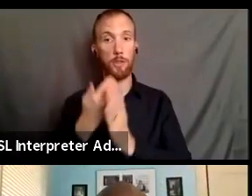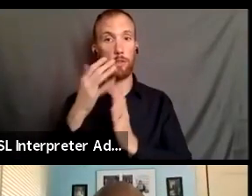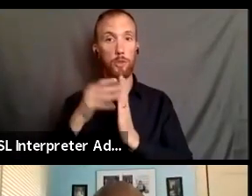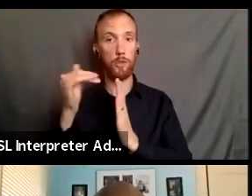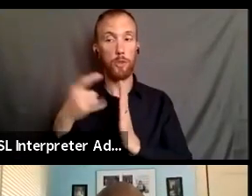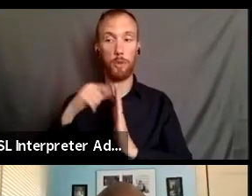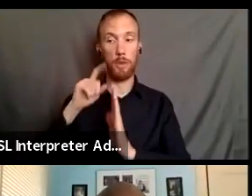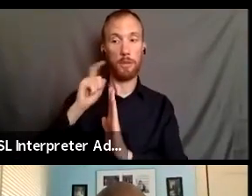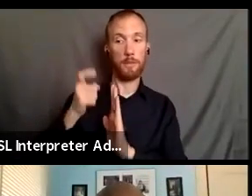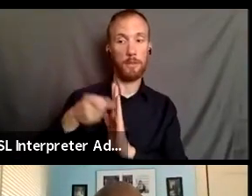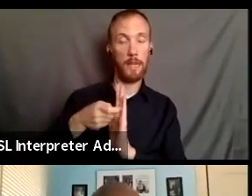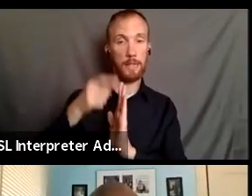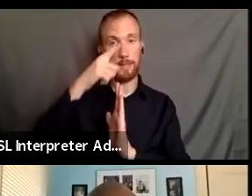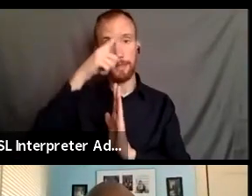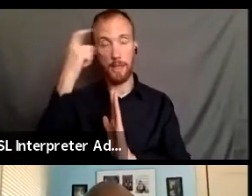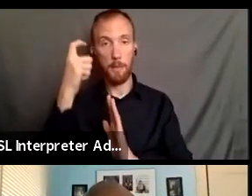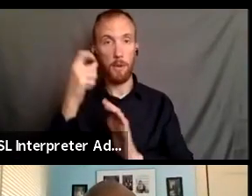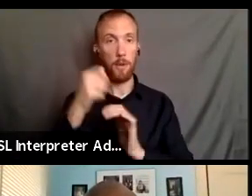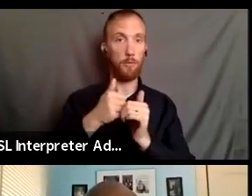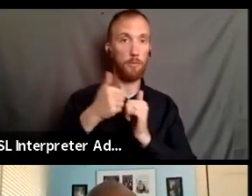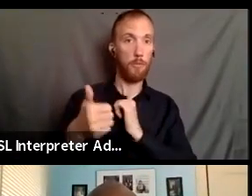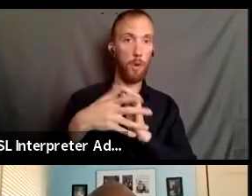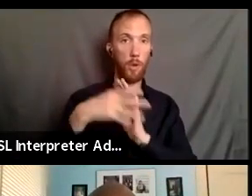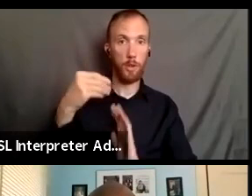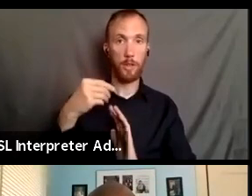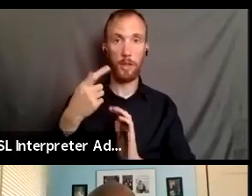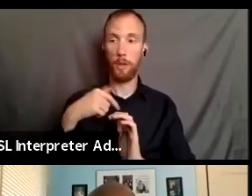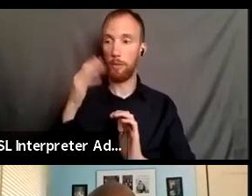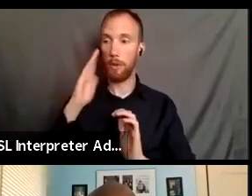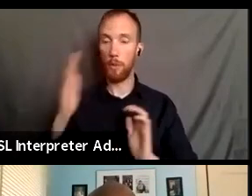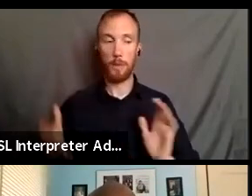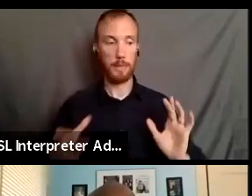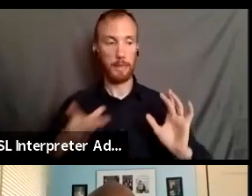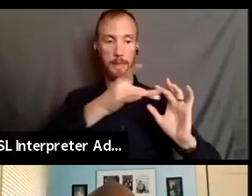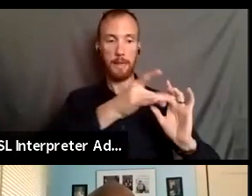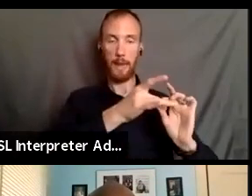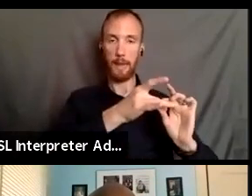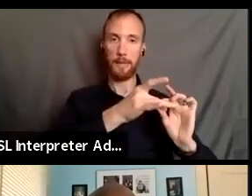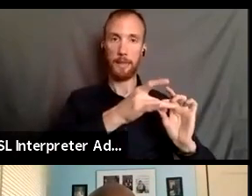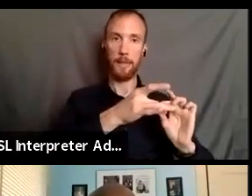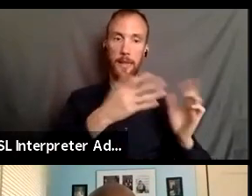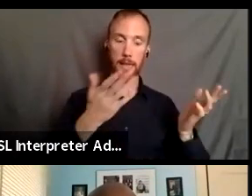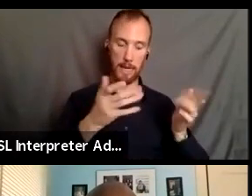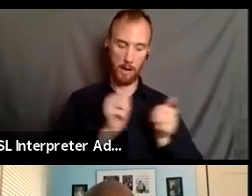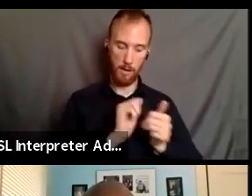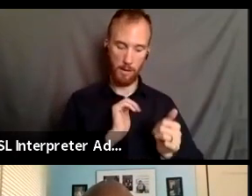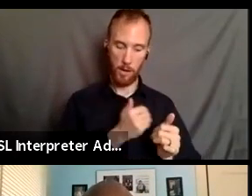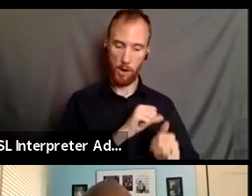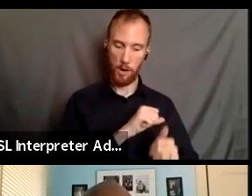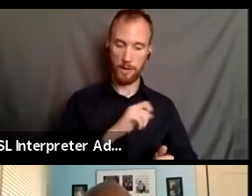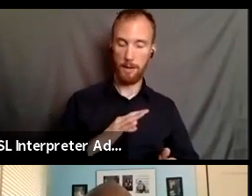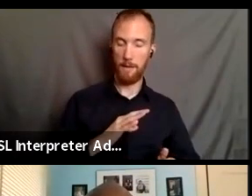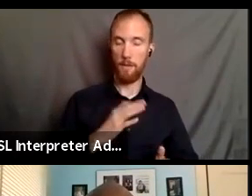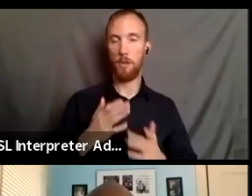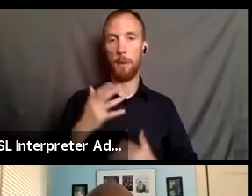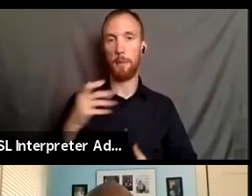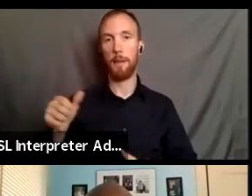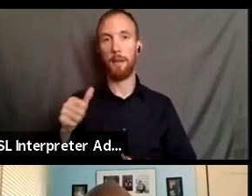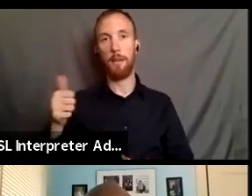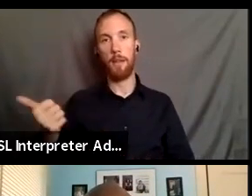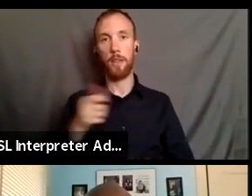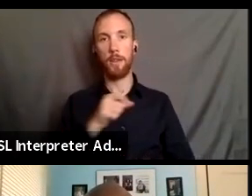remote learning that those students too are connected either to our internal staff here in the district or to external staff who may have a